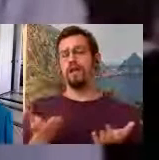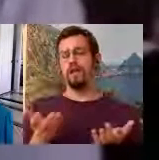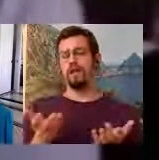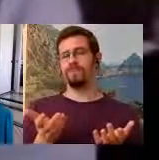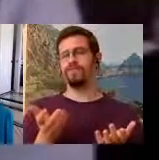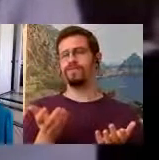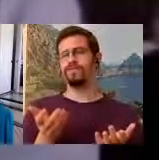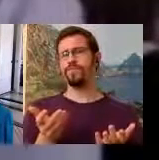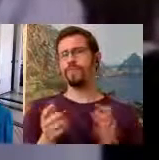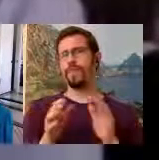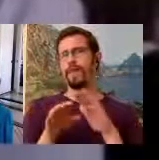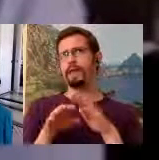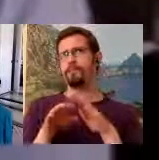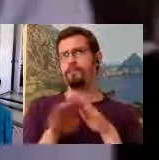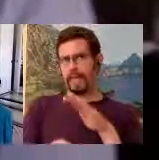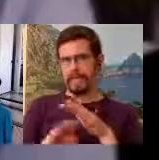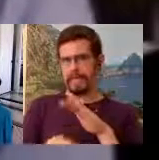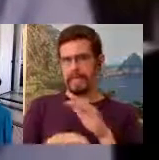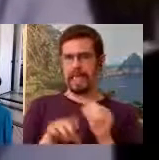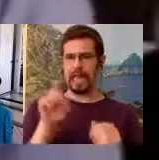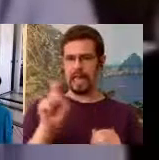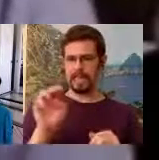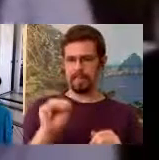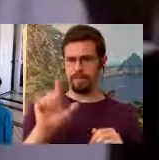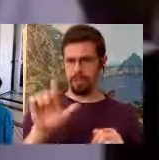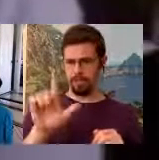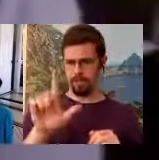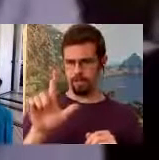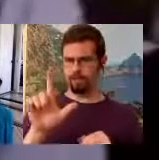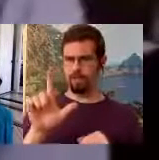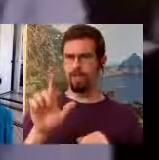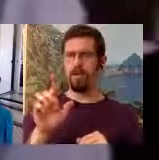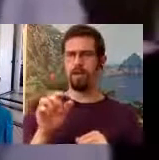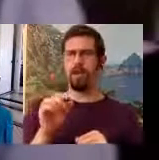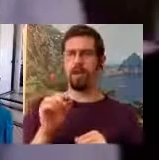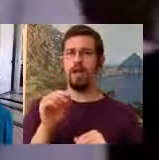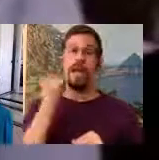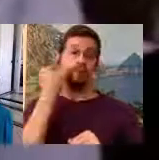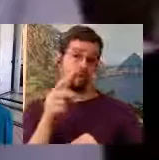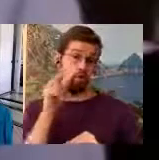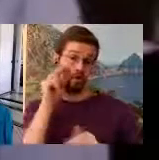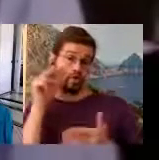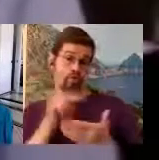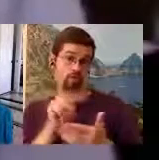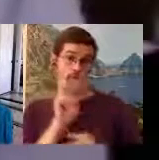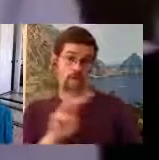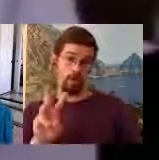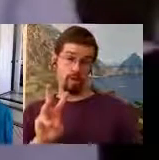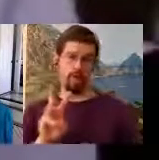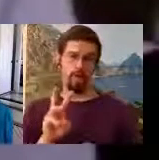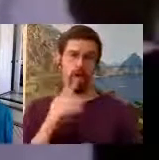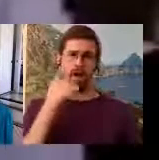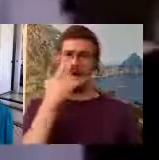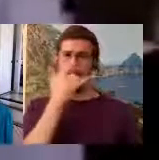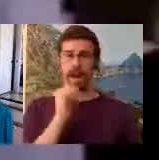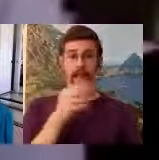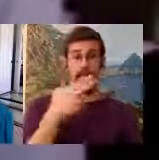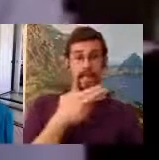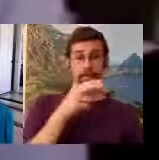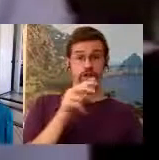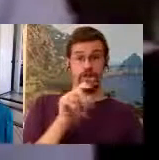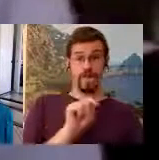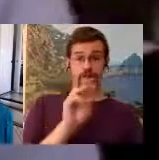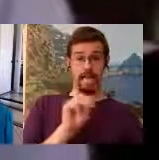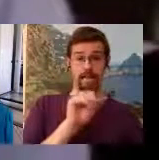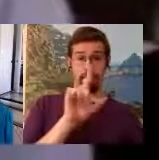It's basically an XML file, which if you've ever looked at the source code of a web page, which is HTML, you get the same